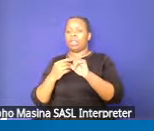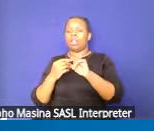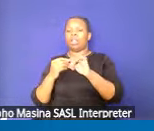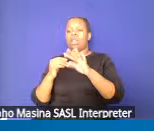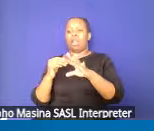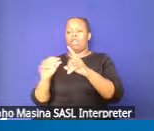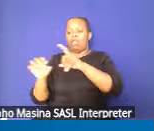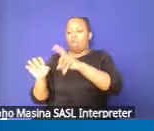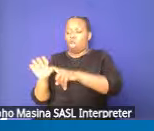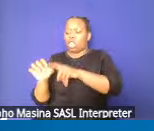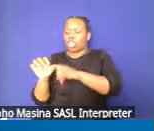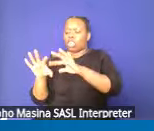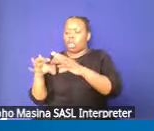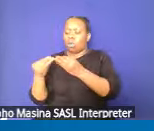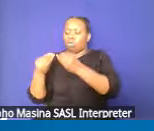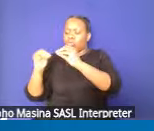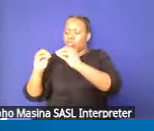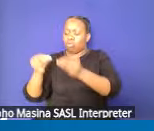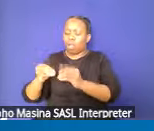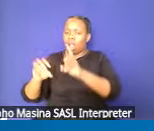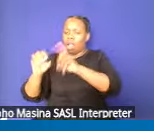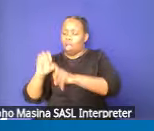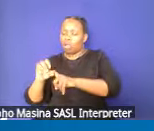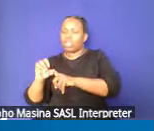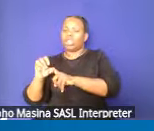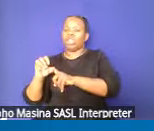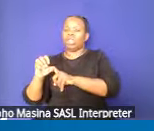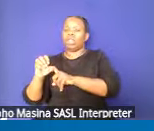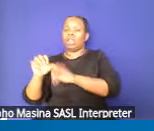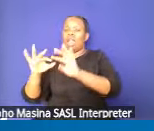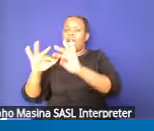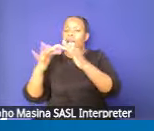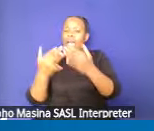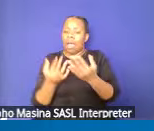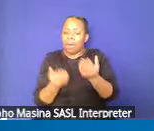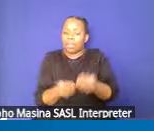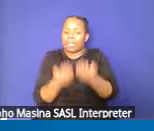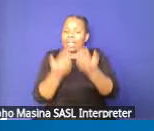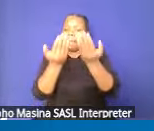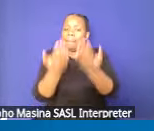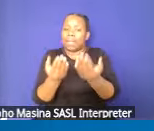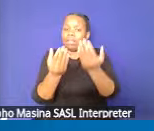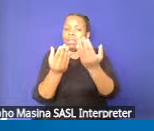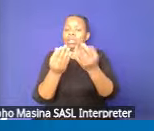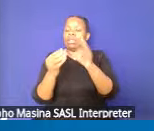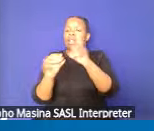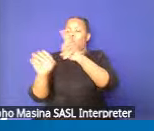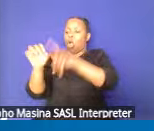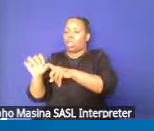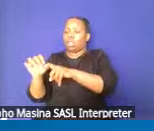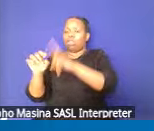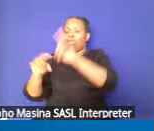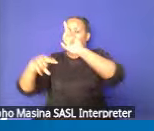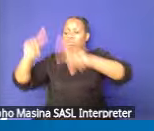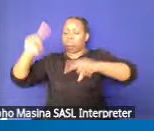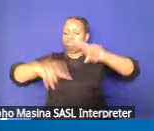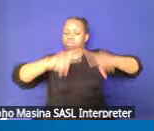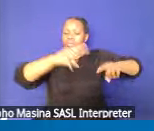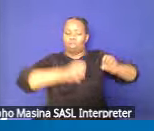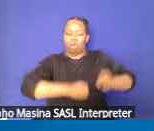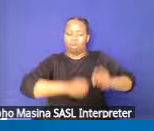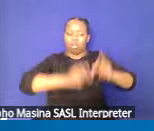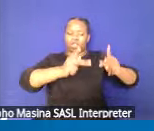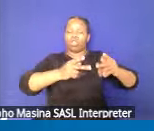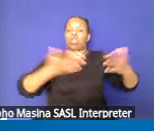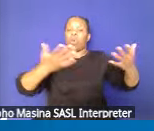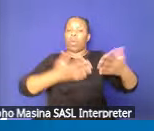quotation. We'll take them through the aspects of how do we submit quotations for different opportunities to SARS,